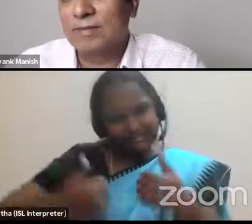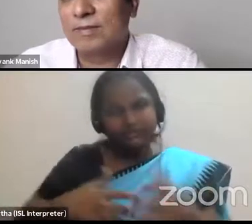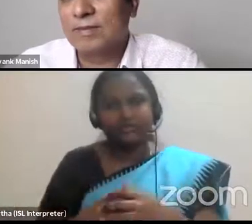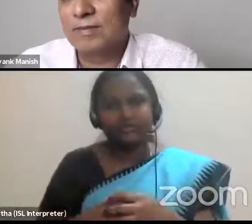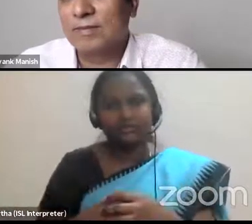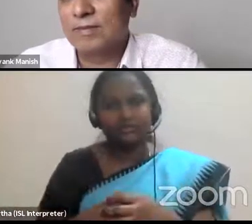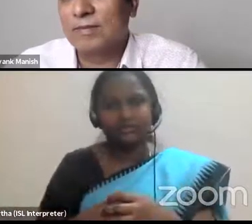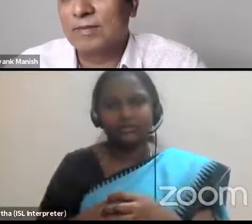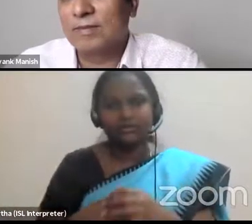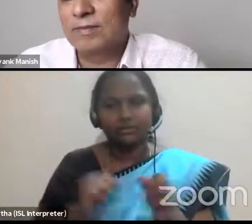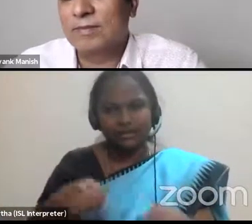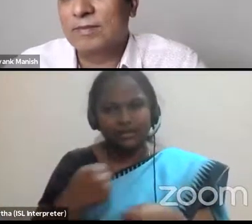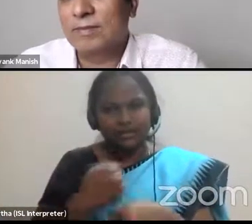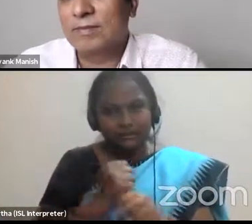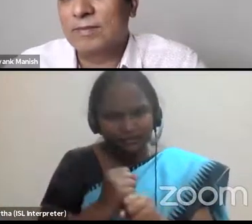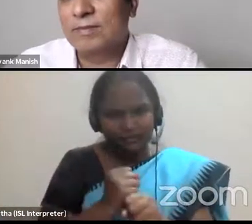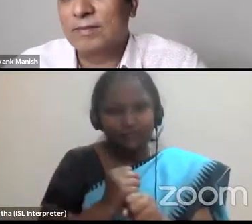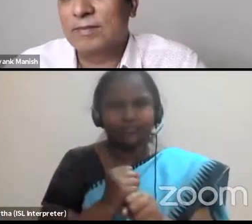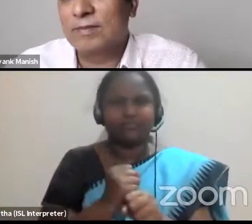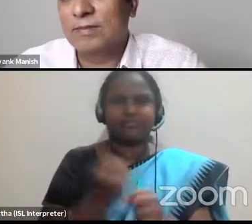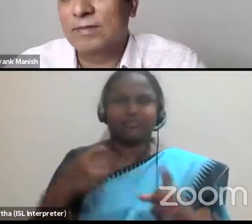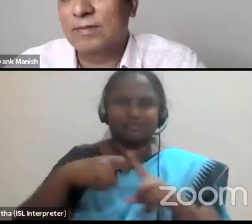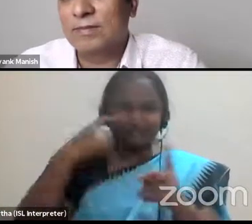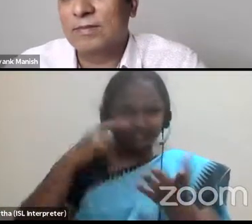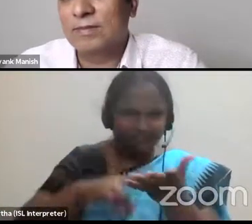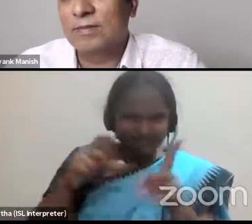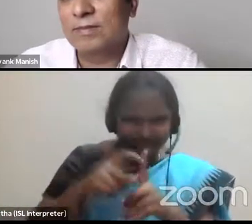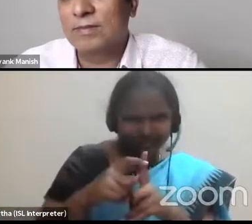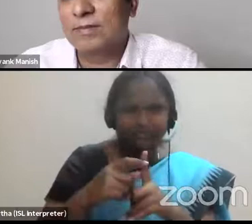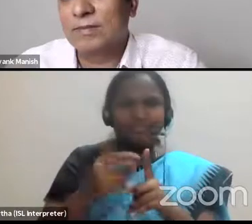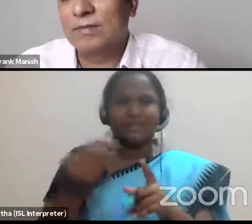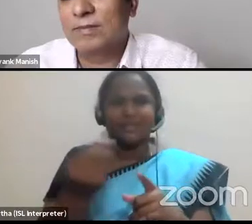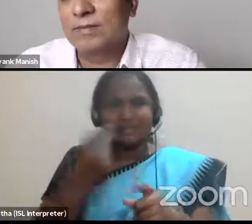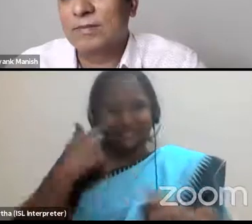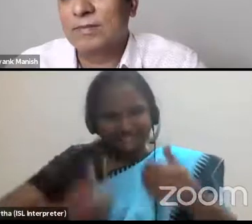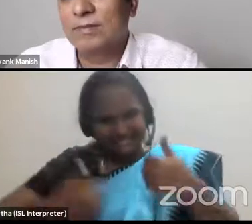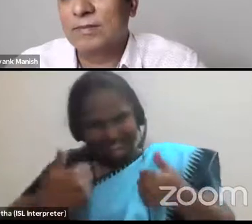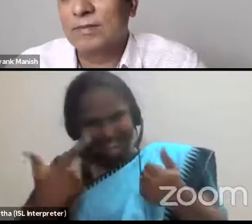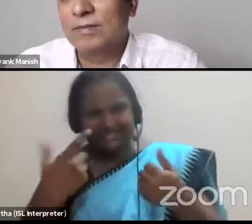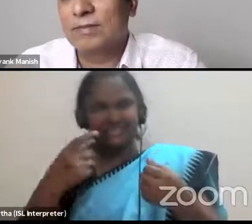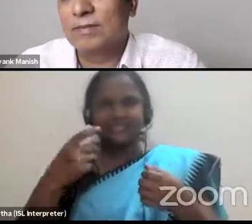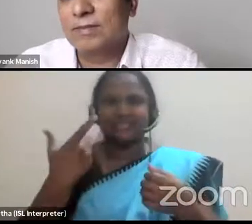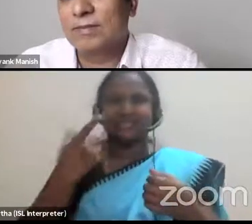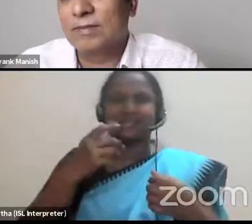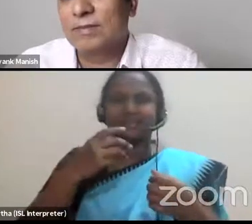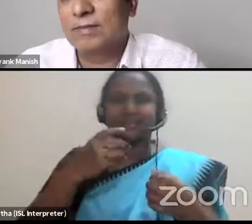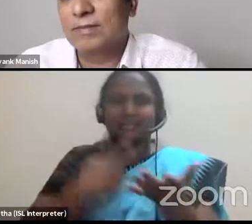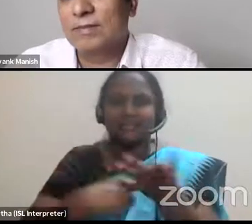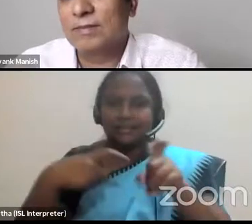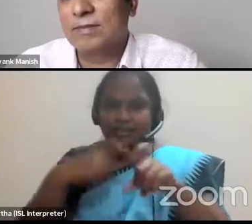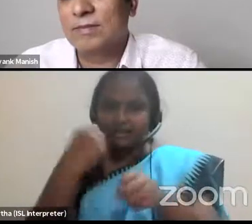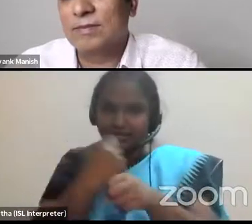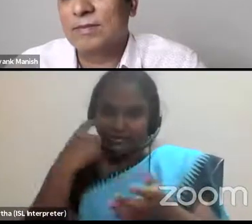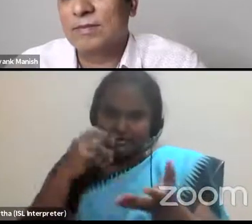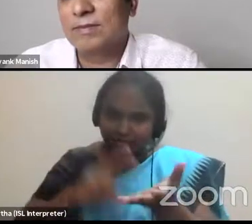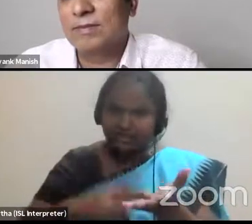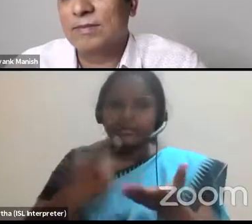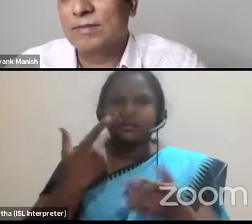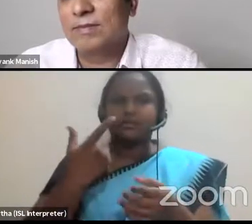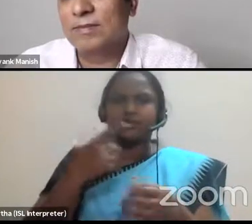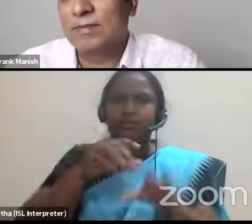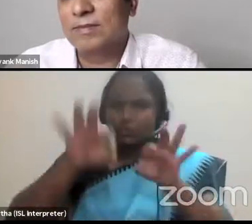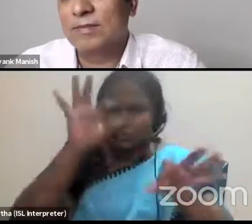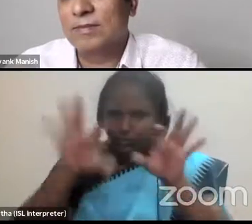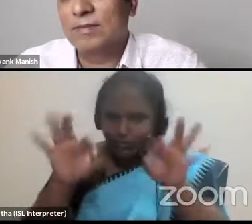Can it make it, kind of to a particular test of a particular region? And, you can just pick and